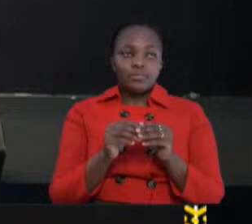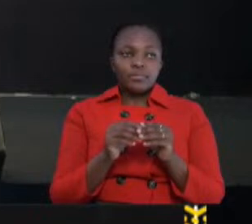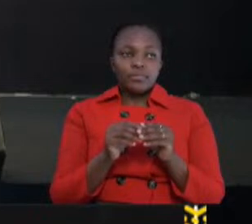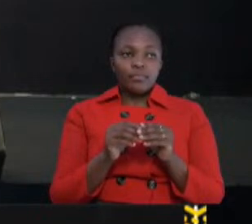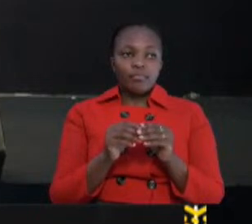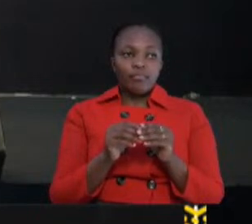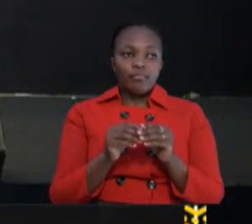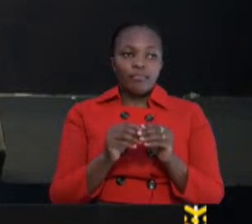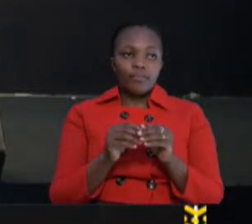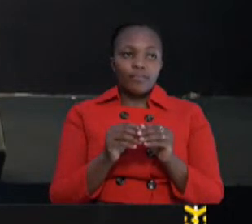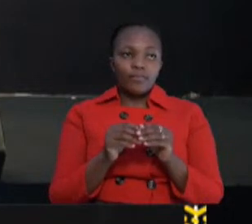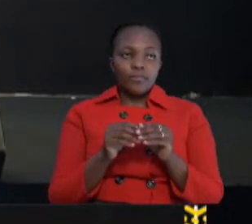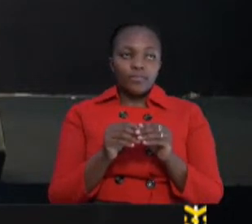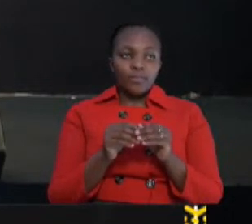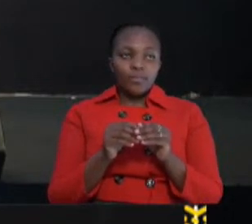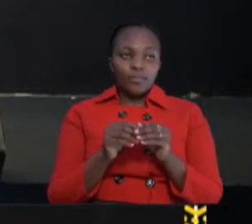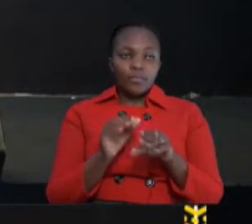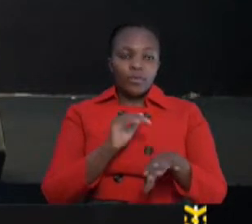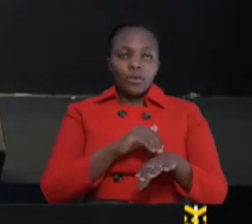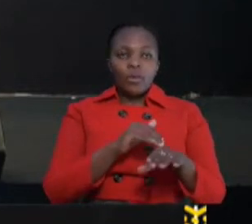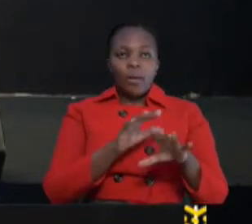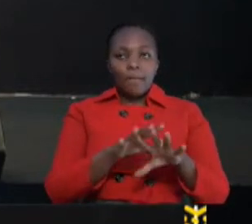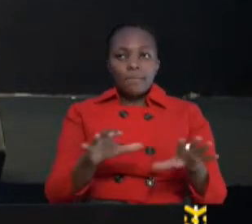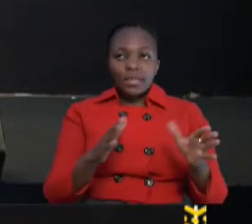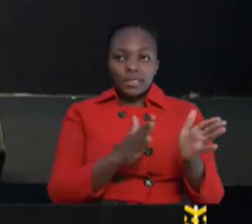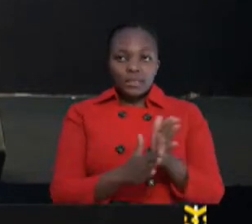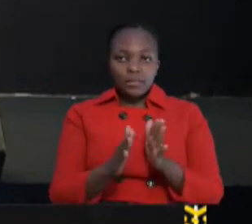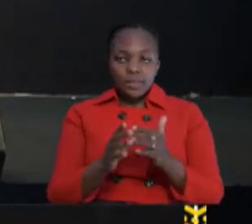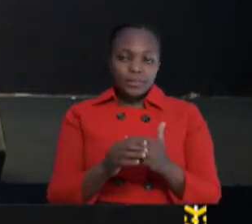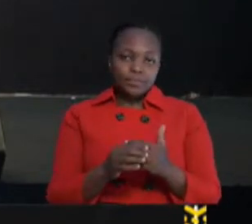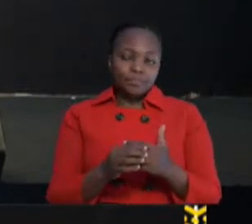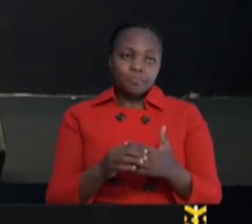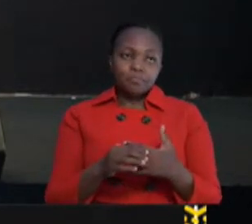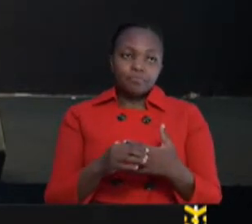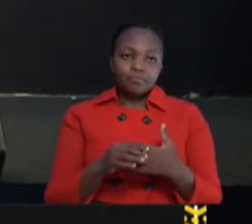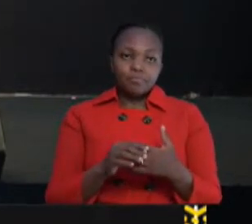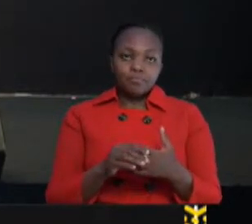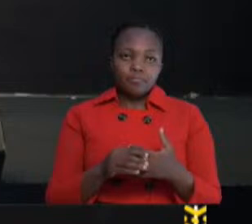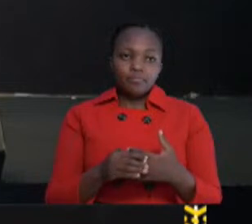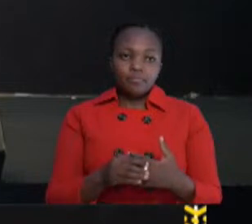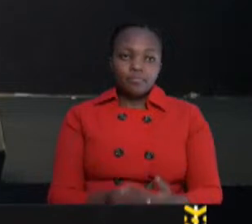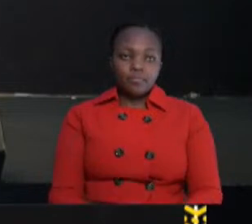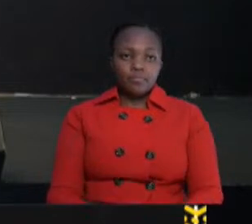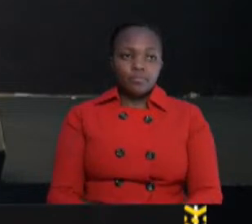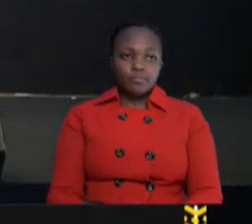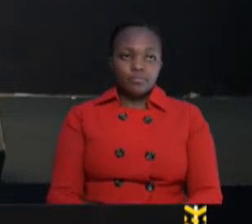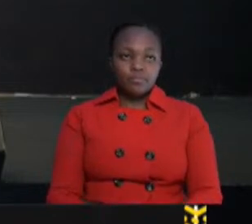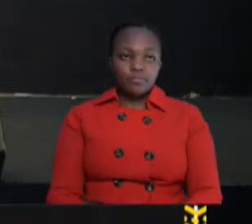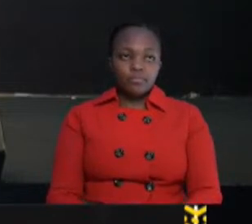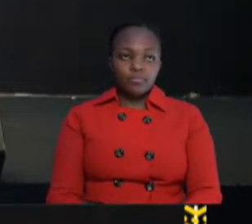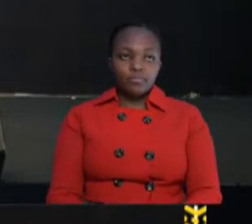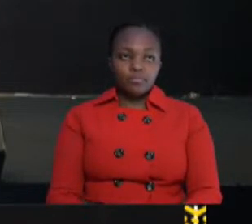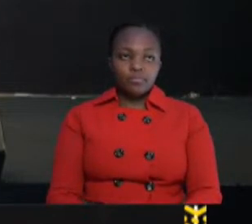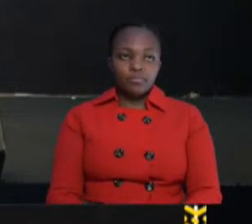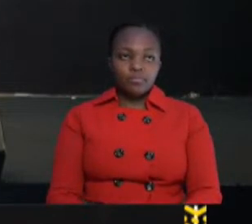plan. The go-to-market plan has a long cycle that has to be integrated on TikTok as well. The next slide,